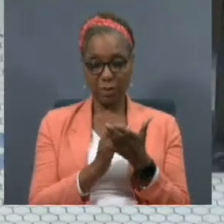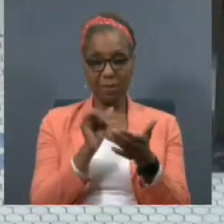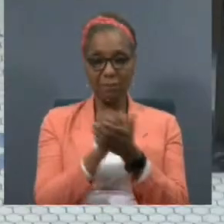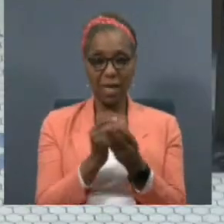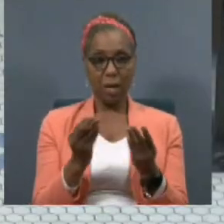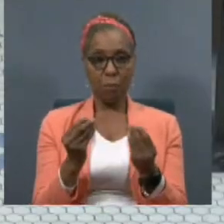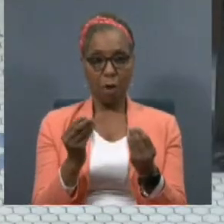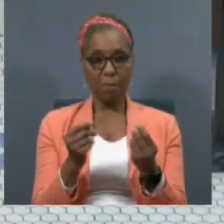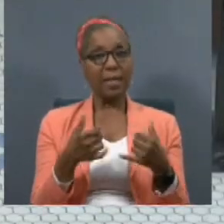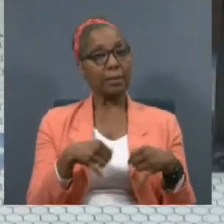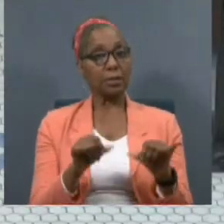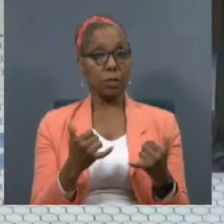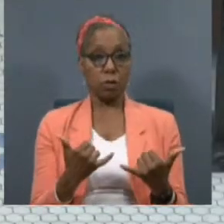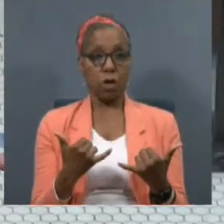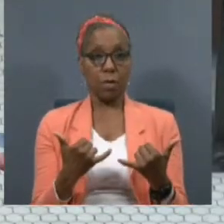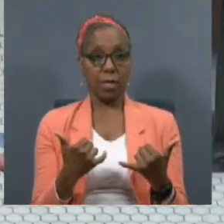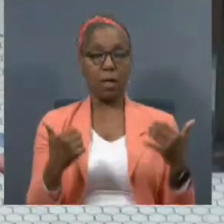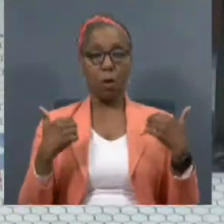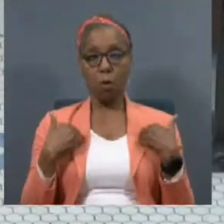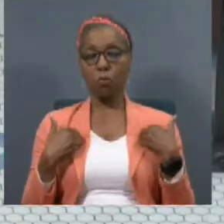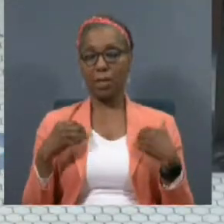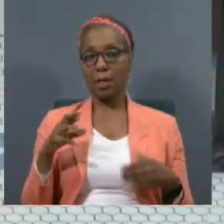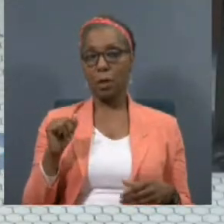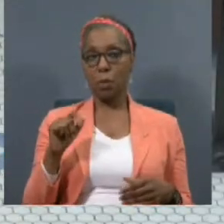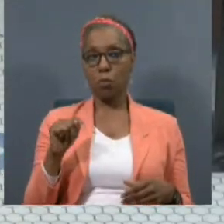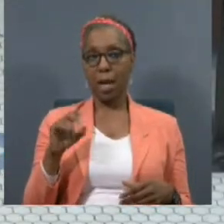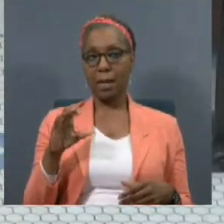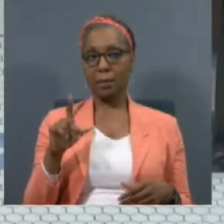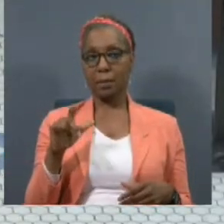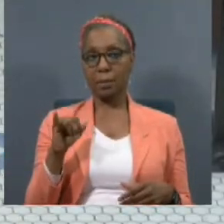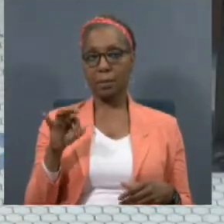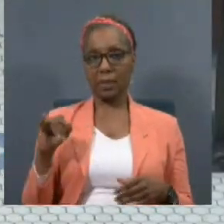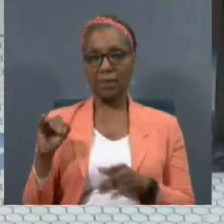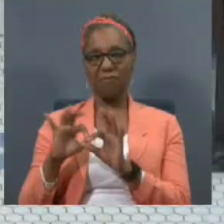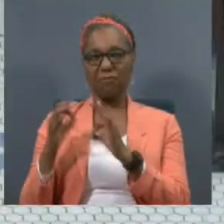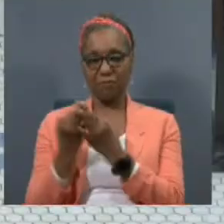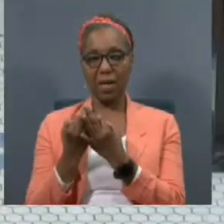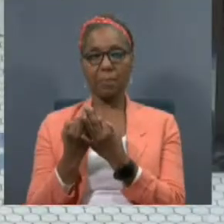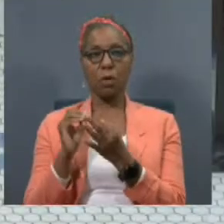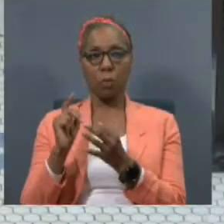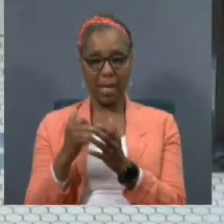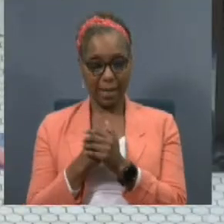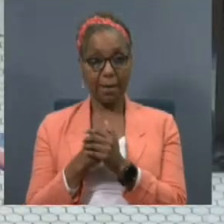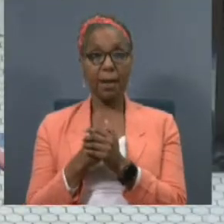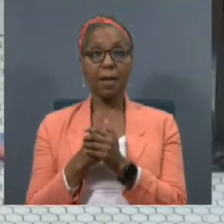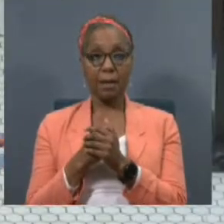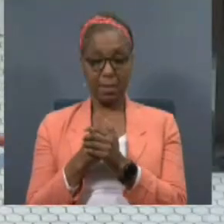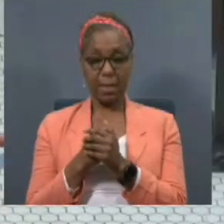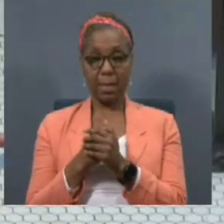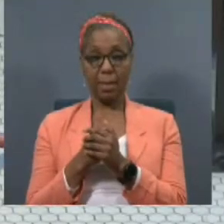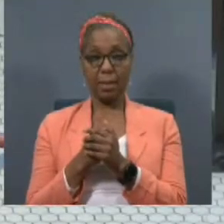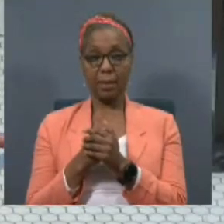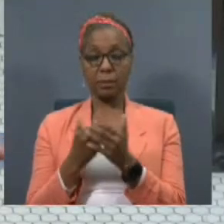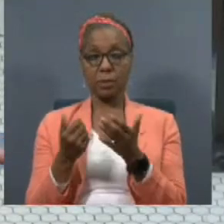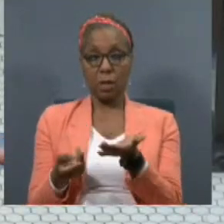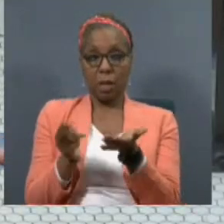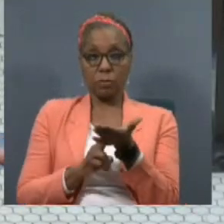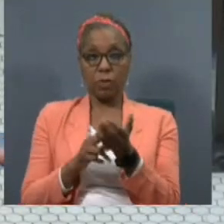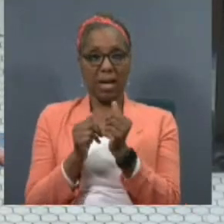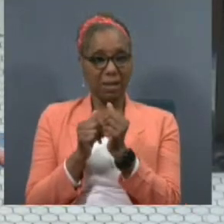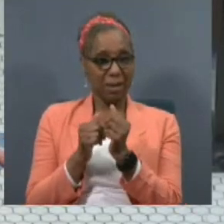property is still currently owned by the Radcliffe heirs. It is under contract for